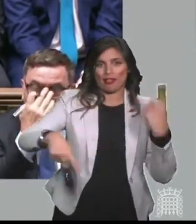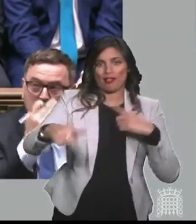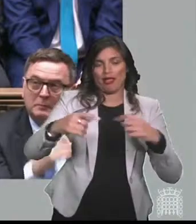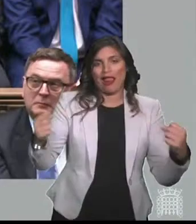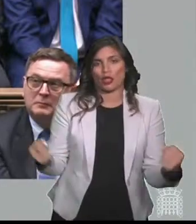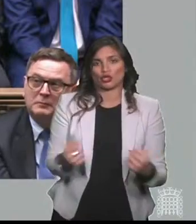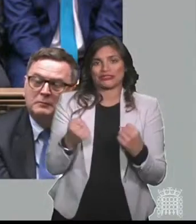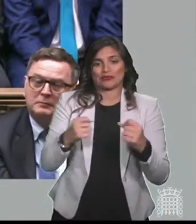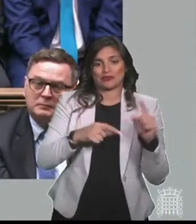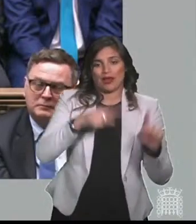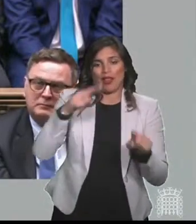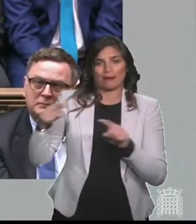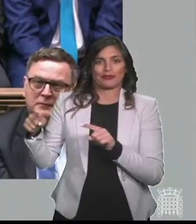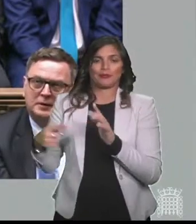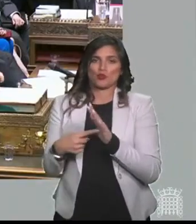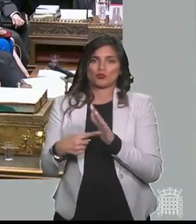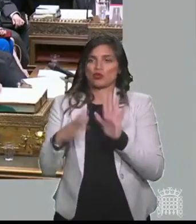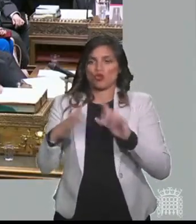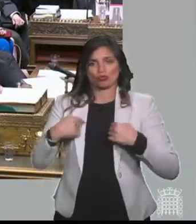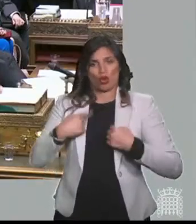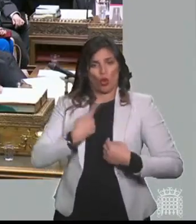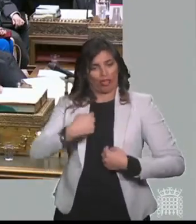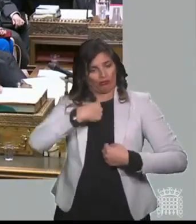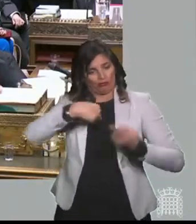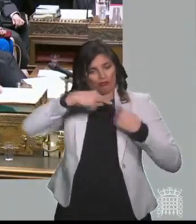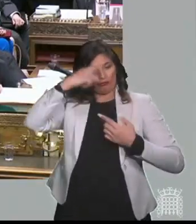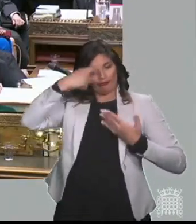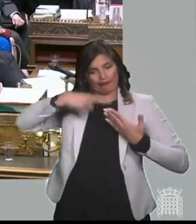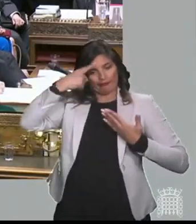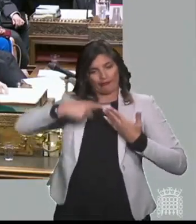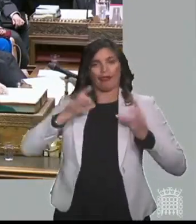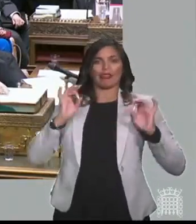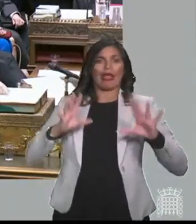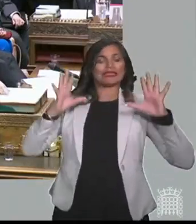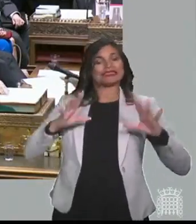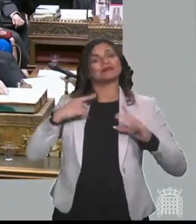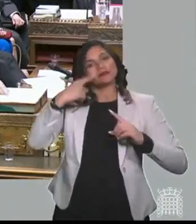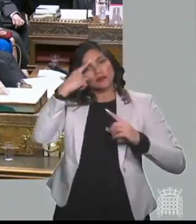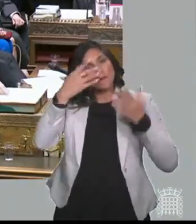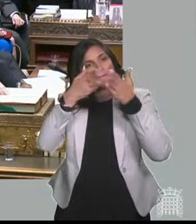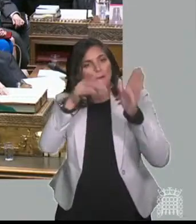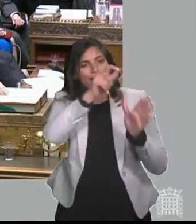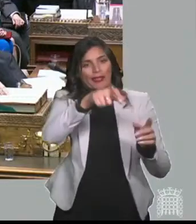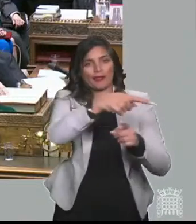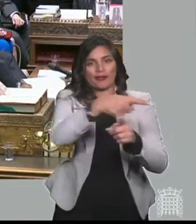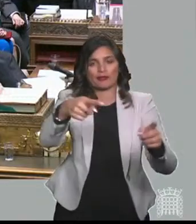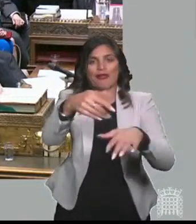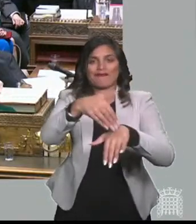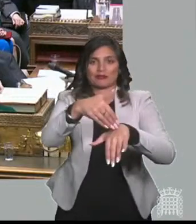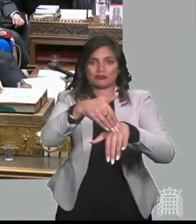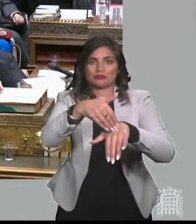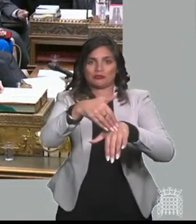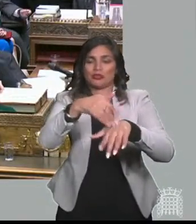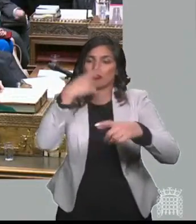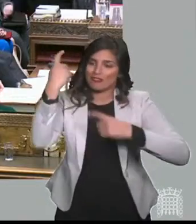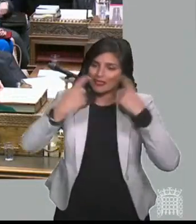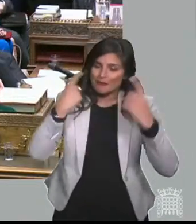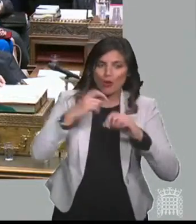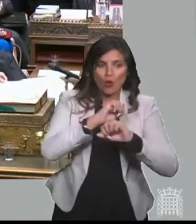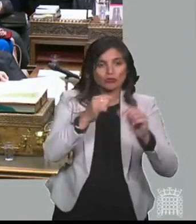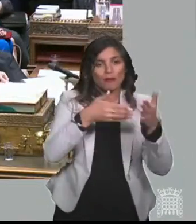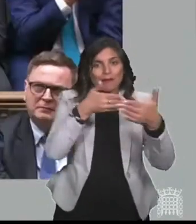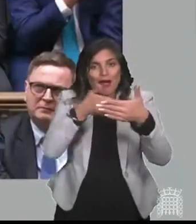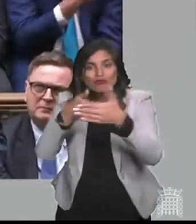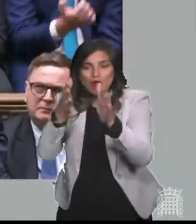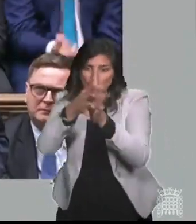or decisions by ministers. So today's measures do not just remove barriers to investment, they reward effort and